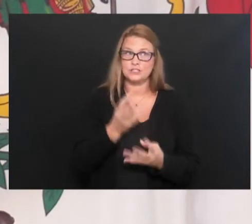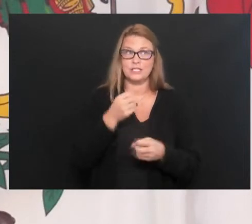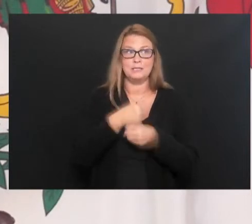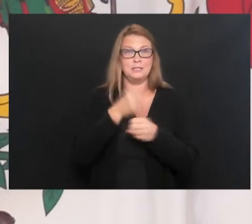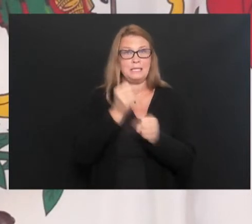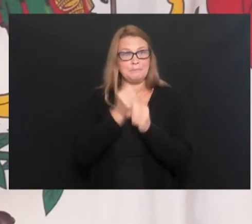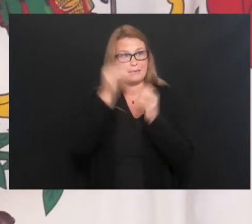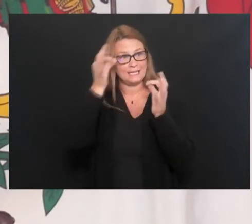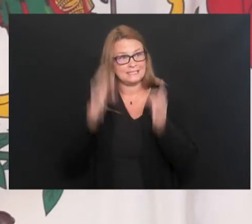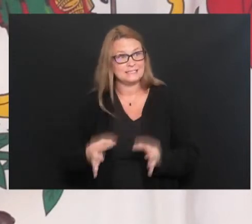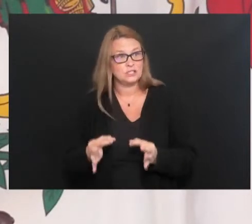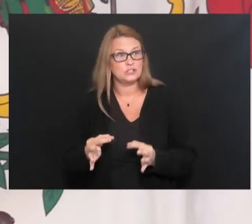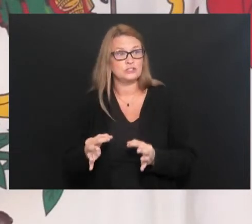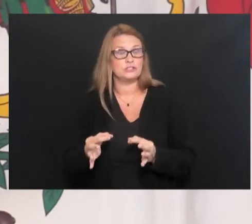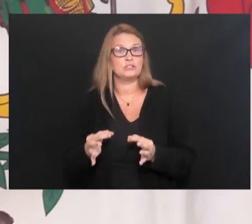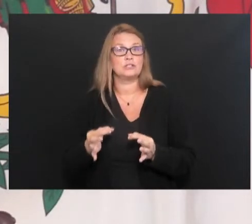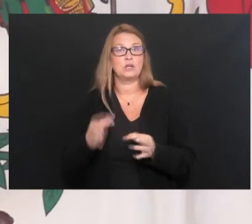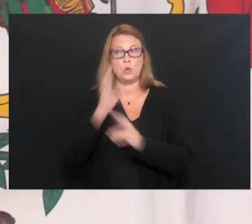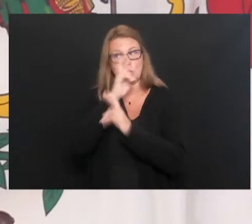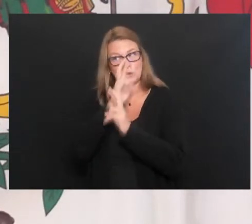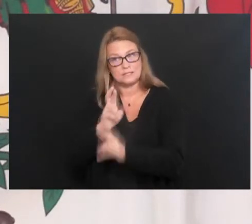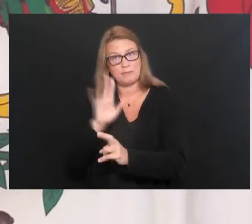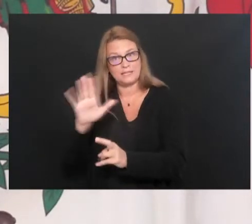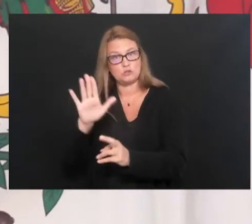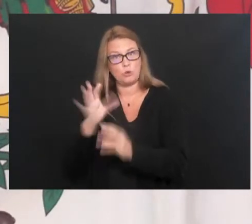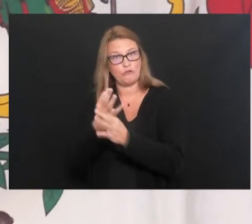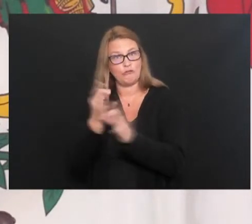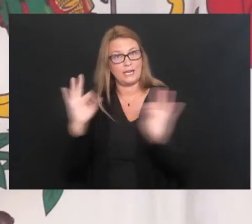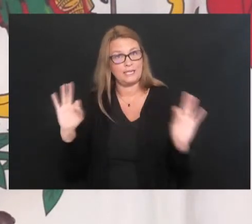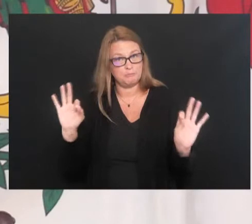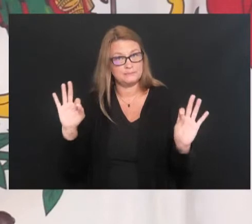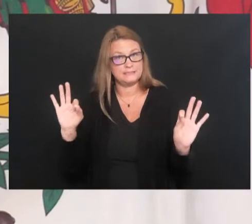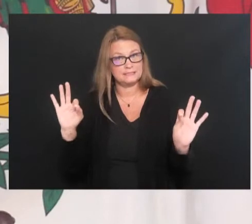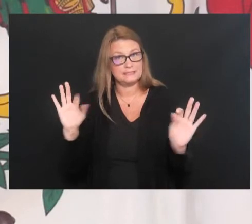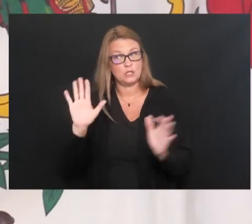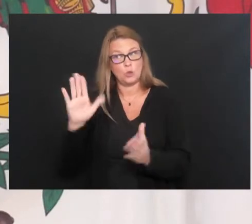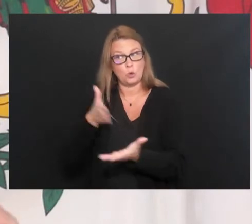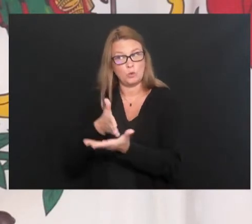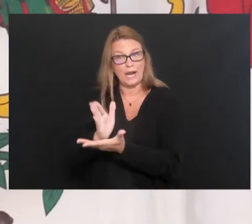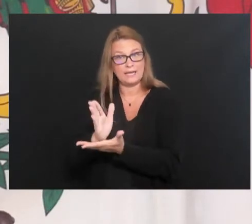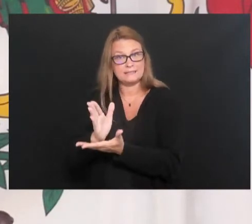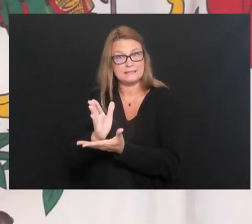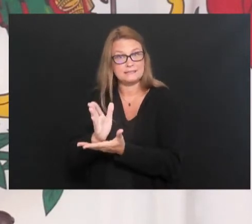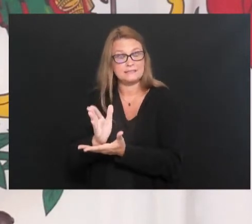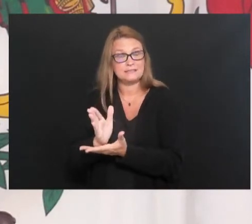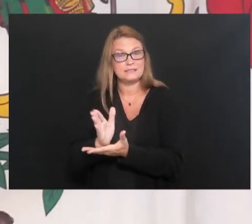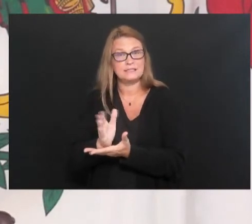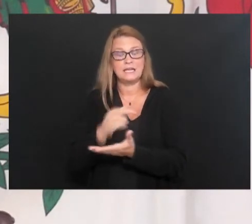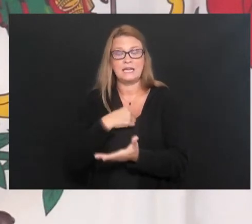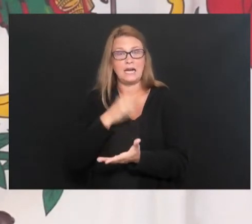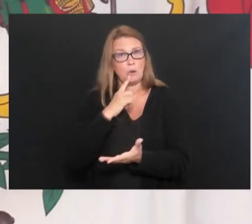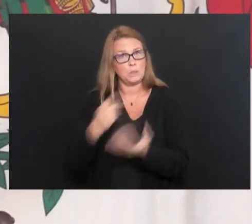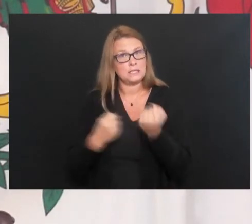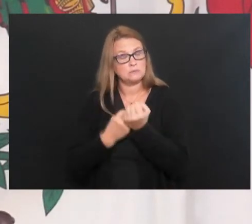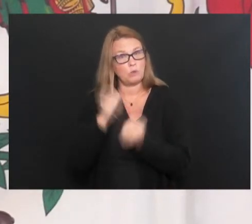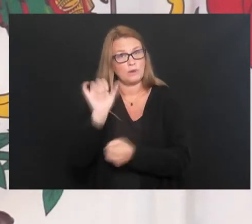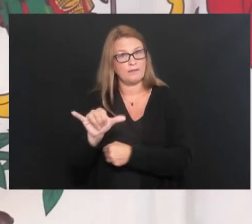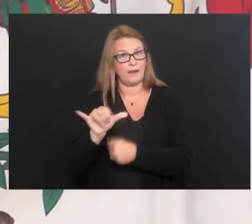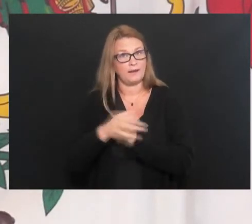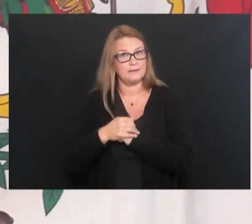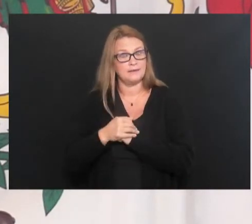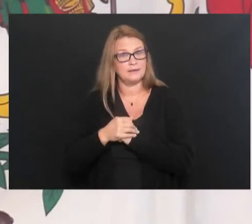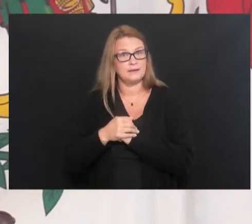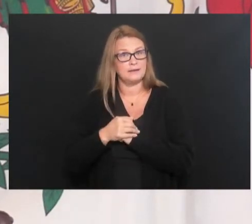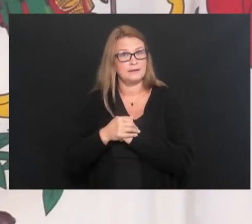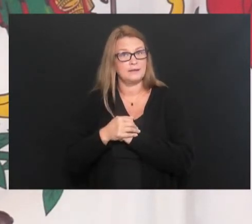respect those decisions. We respect your freedoms absolutely wholeheartedly, and I stand steadfast on that. But at the end